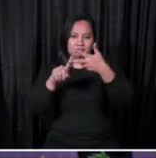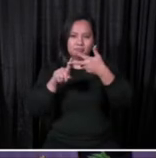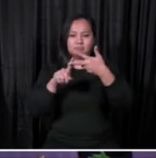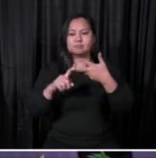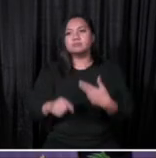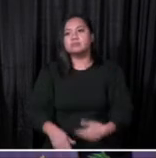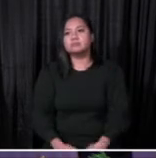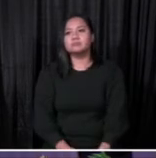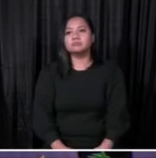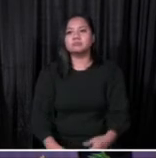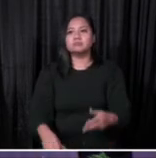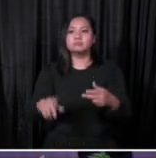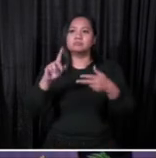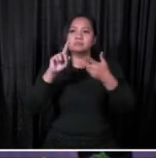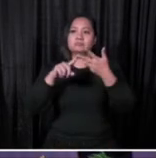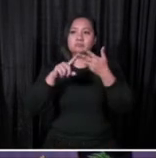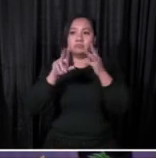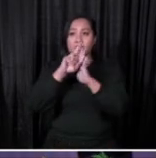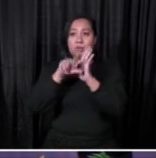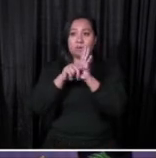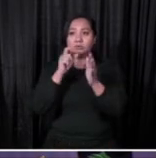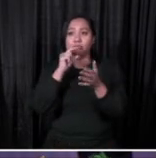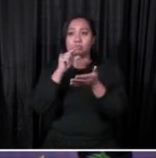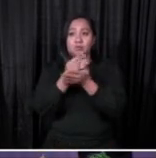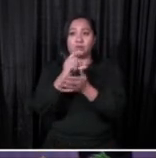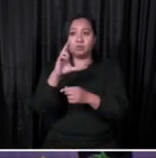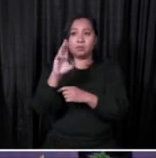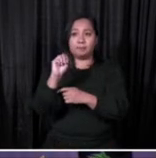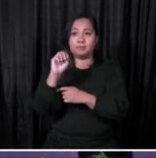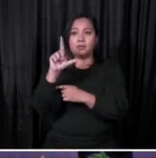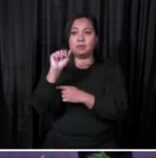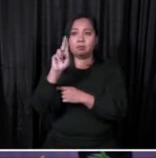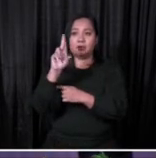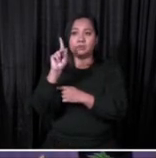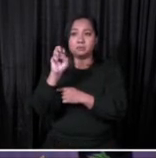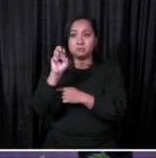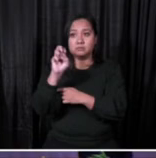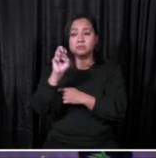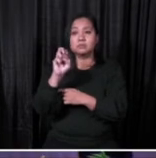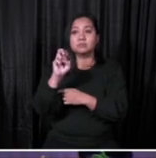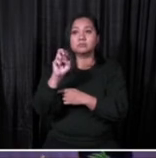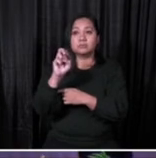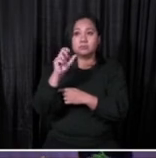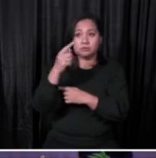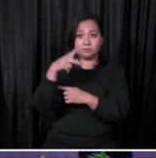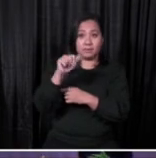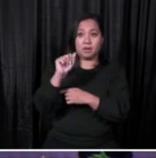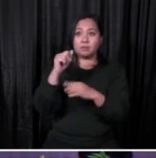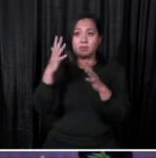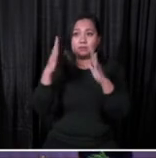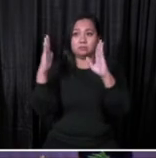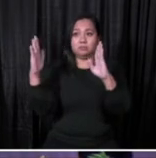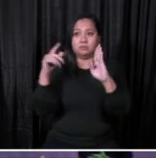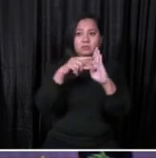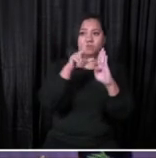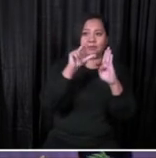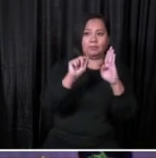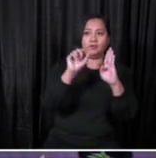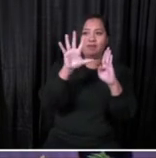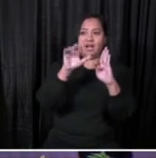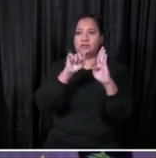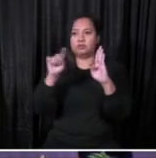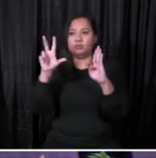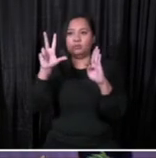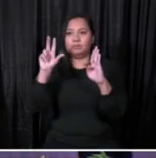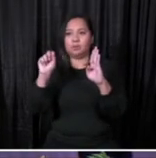undergraduates graduating cum laude with a grade point average between 3.5 and 3.74 please stand